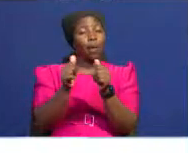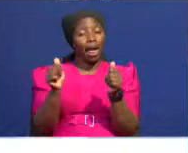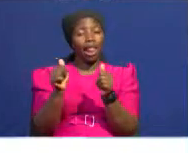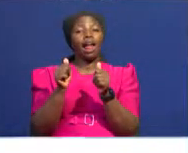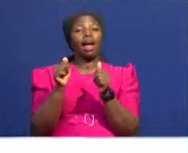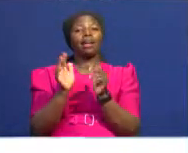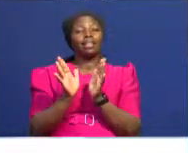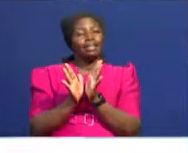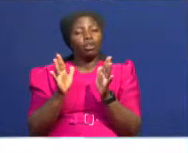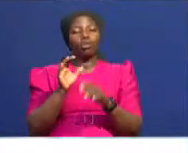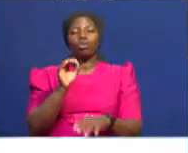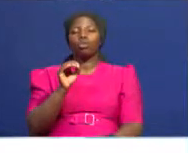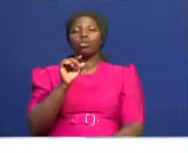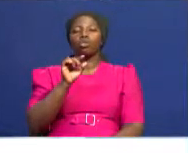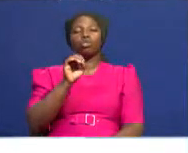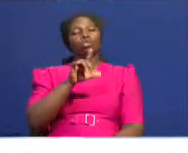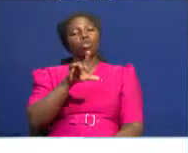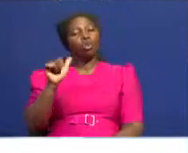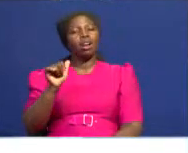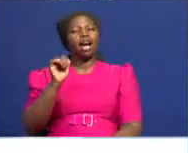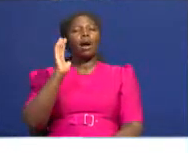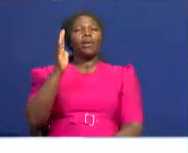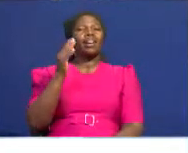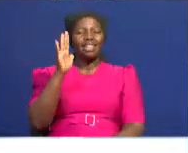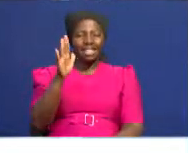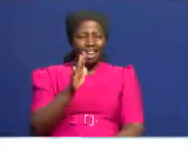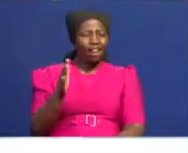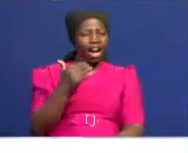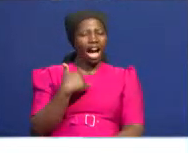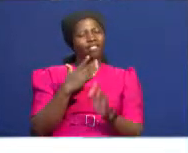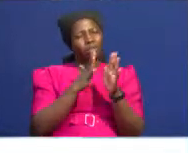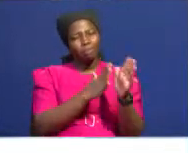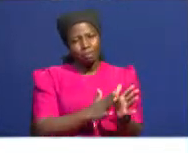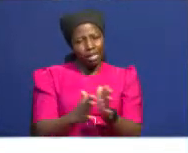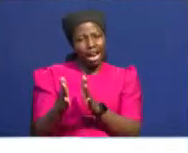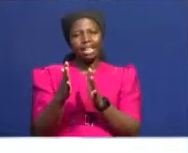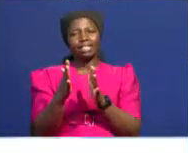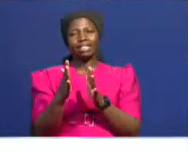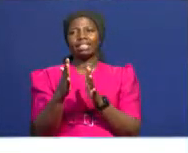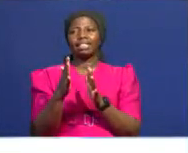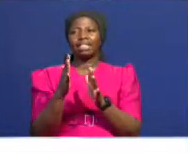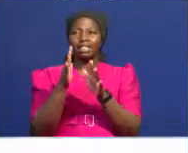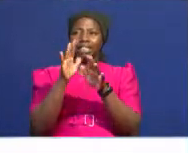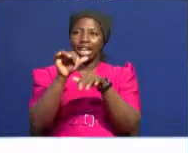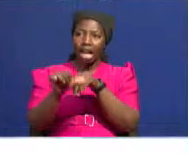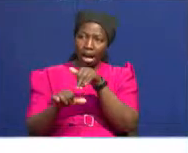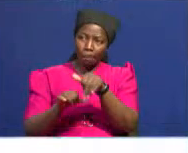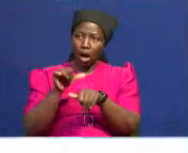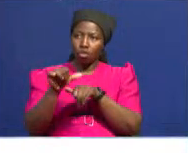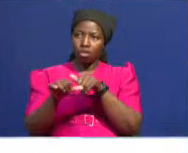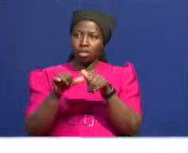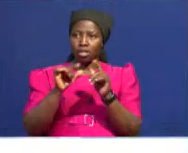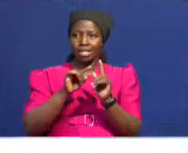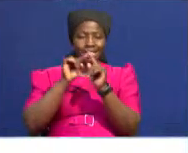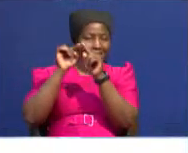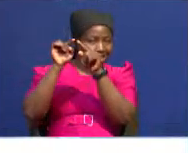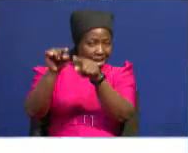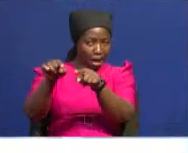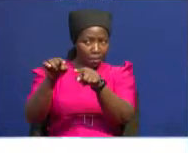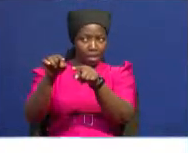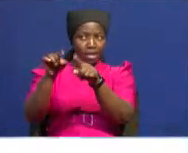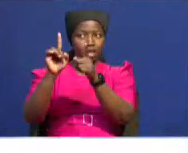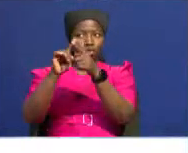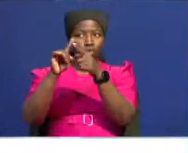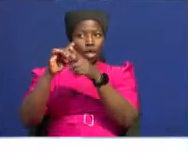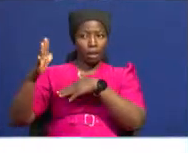General Ogola would never have contemplated or thought about going